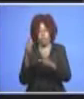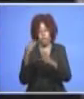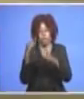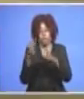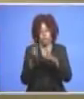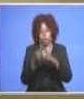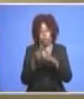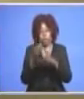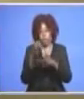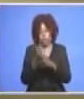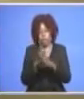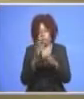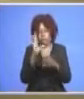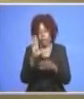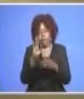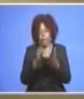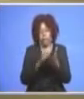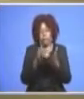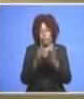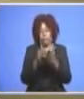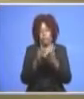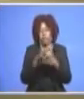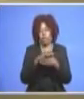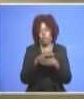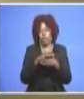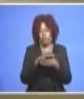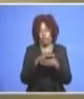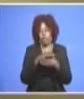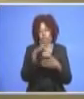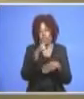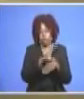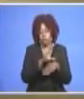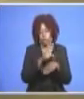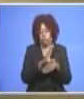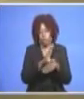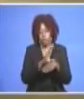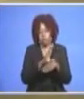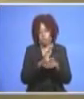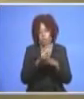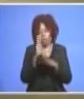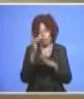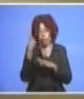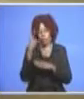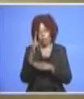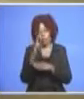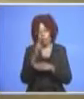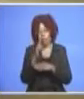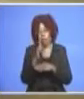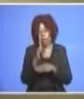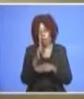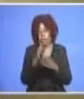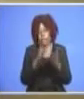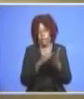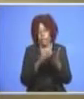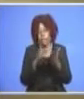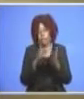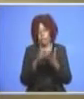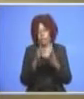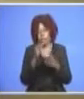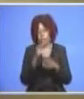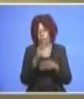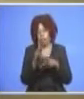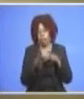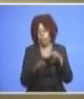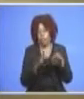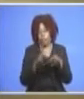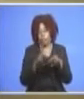up 5 million churches for 1 billion people. 15 years later, they would have